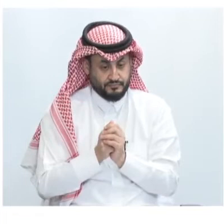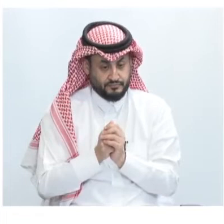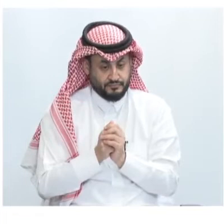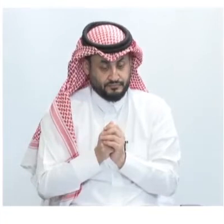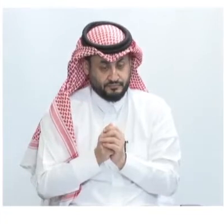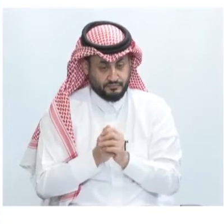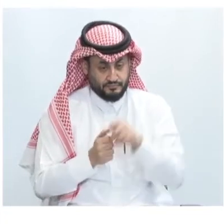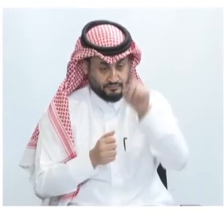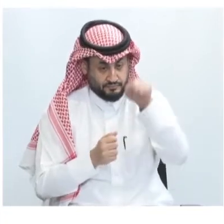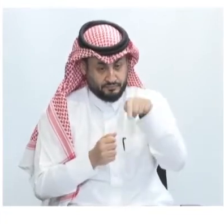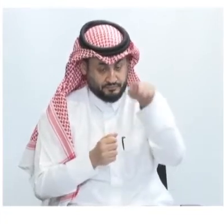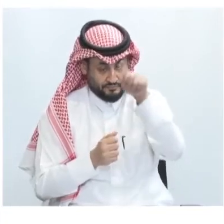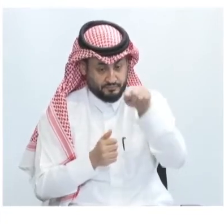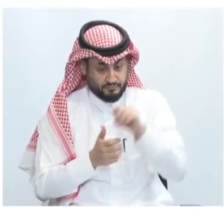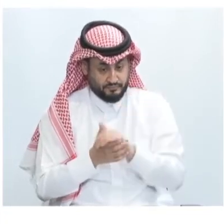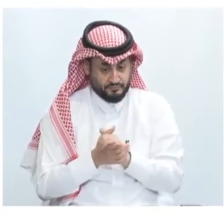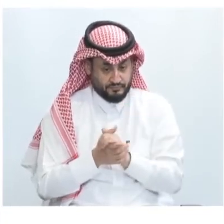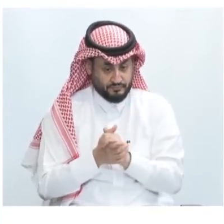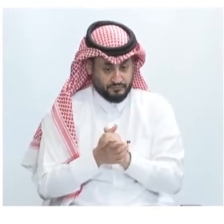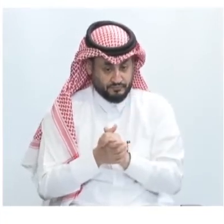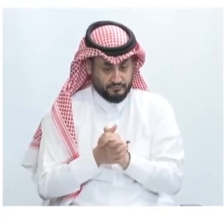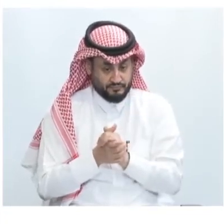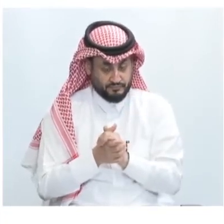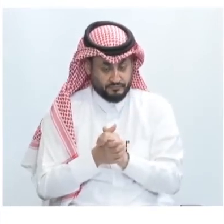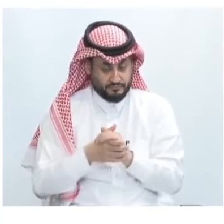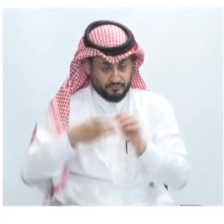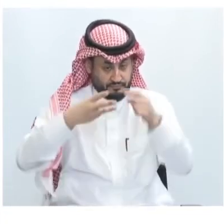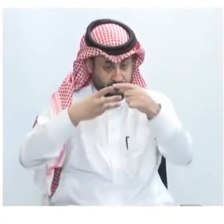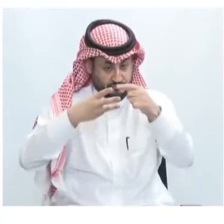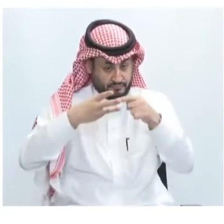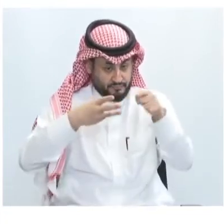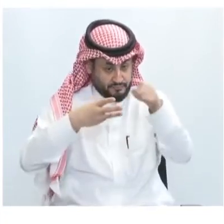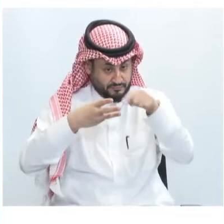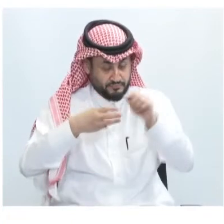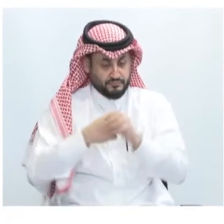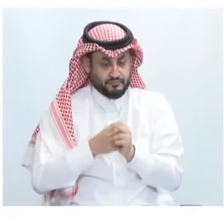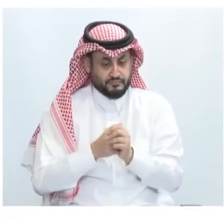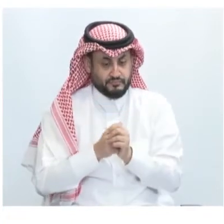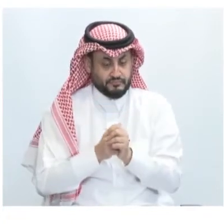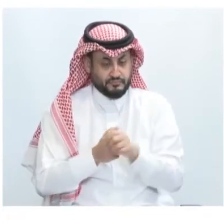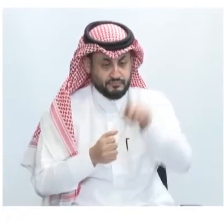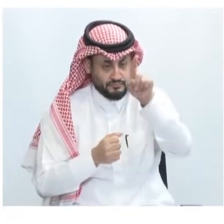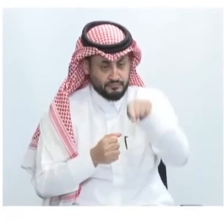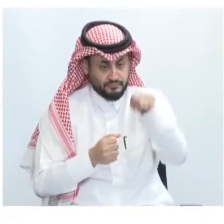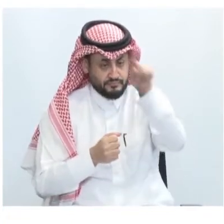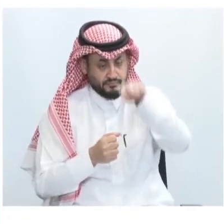Half circle between 1 and 2. Excellent. Again, 1, 2, 3. Half